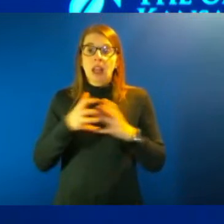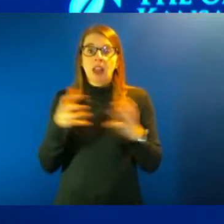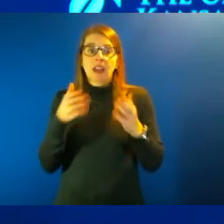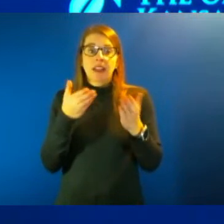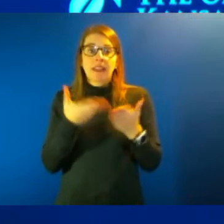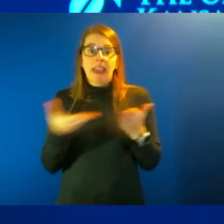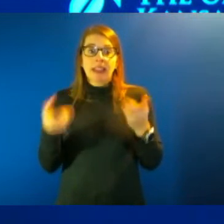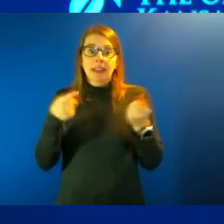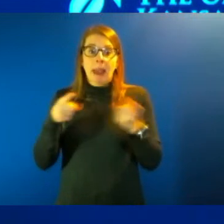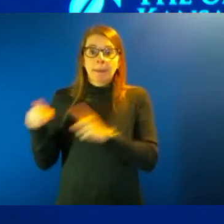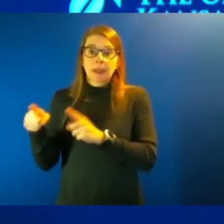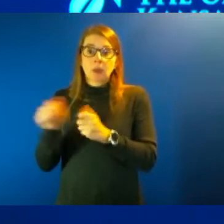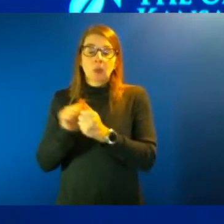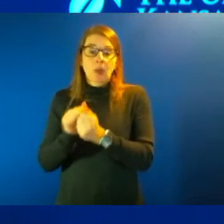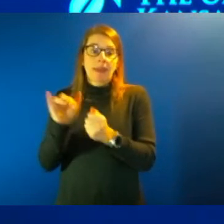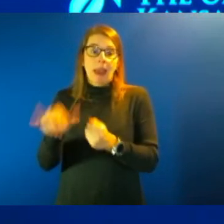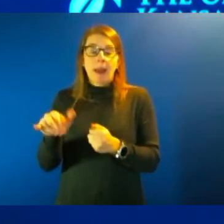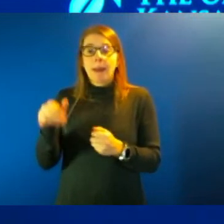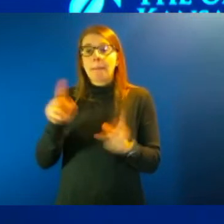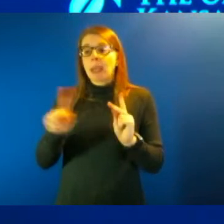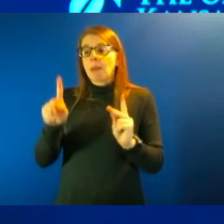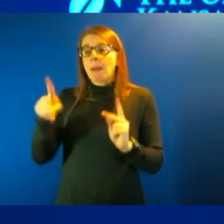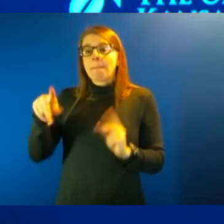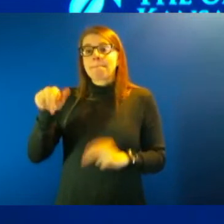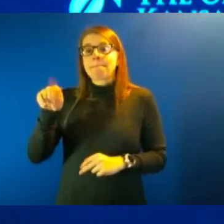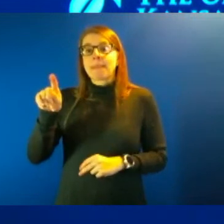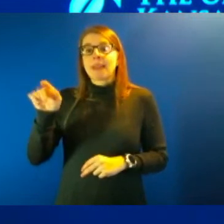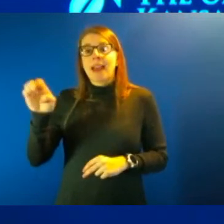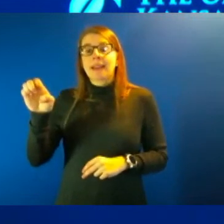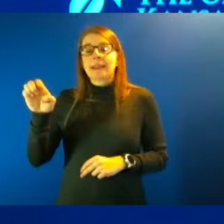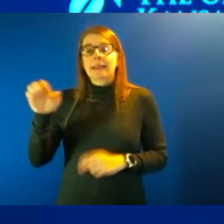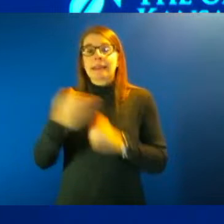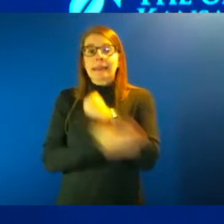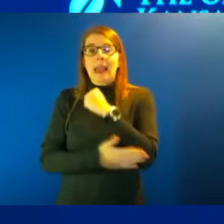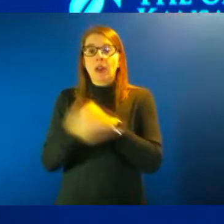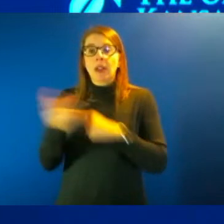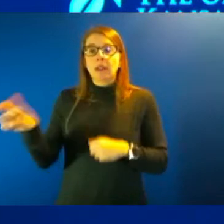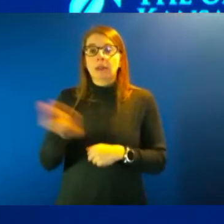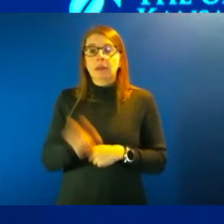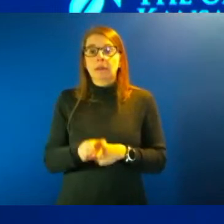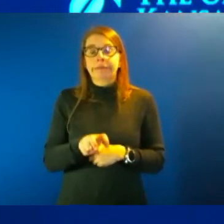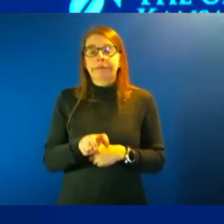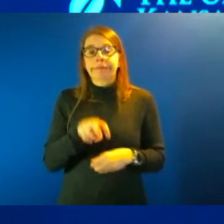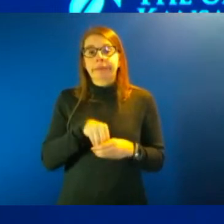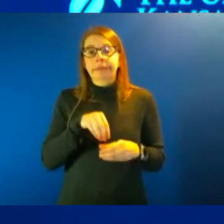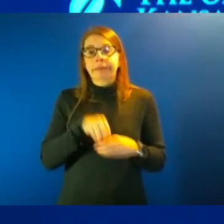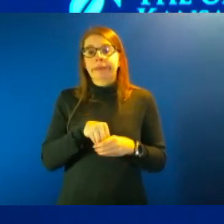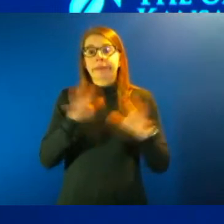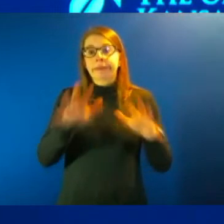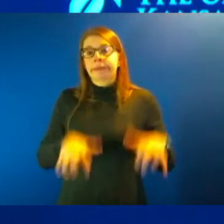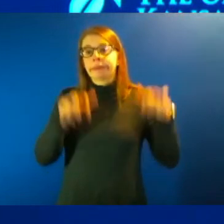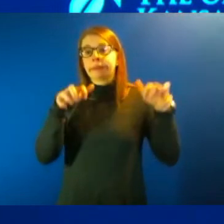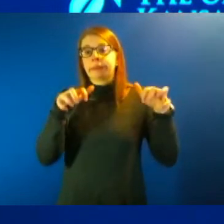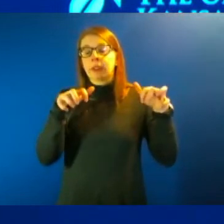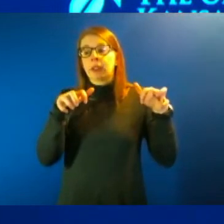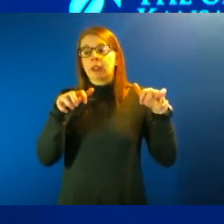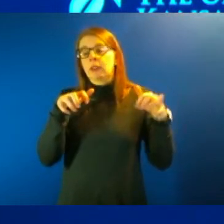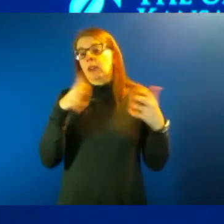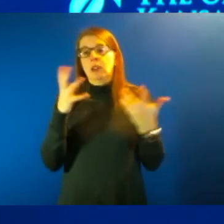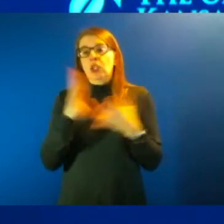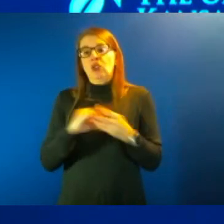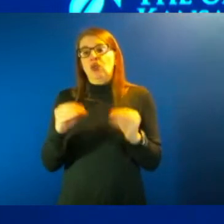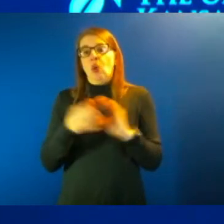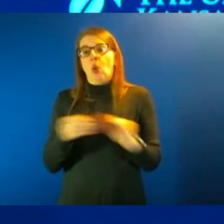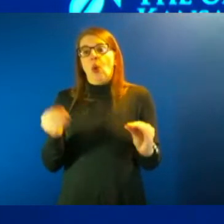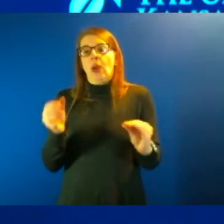around that. People in Platte County coming to more indoor arenas, or what's the rest of the story like amongst